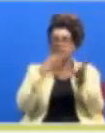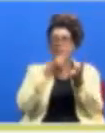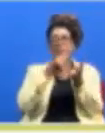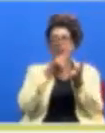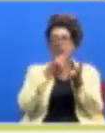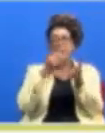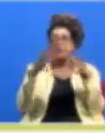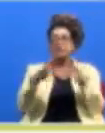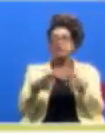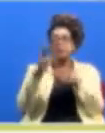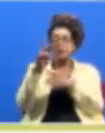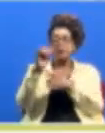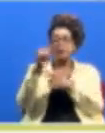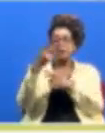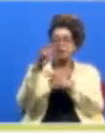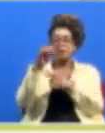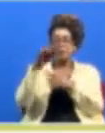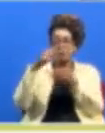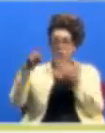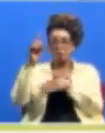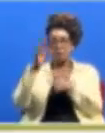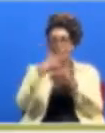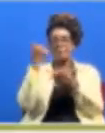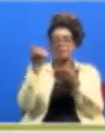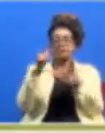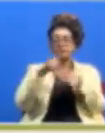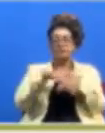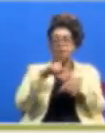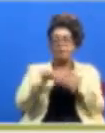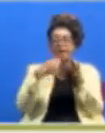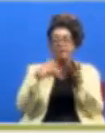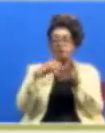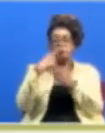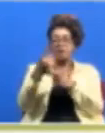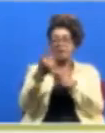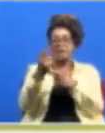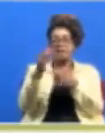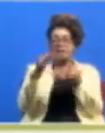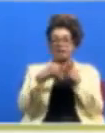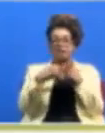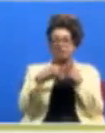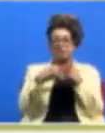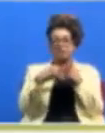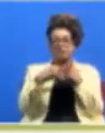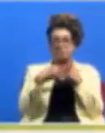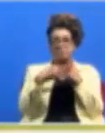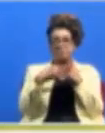Team Kahara won the best team title after scoring 108 points.